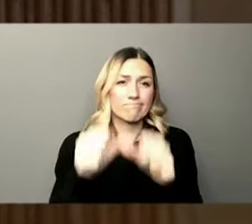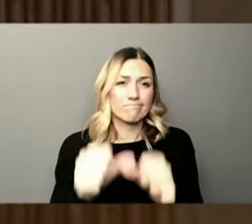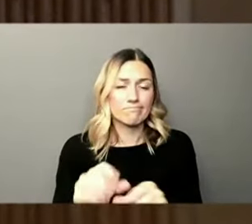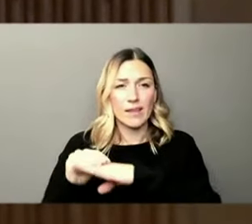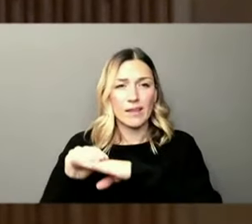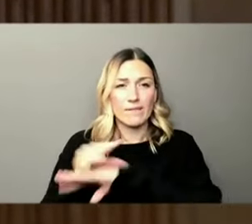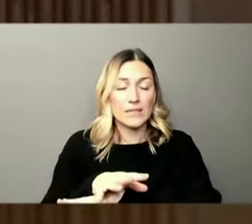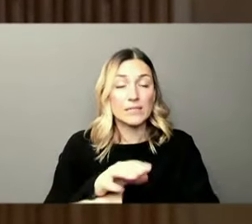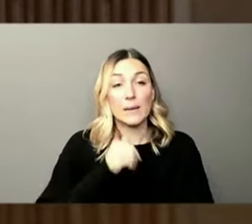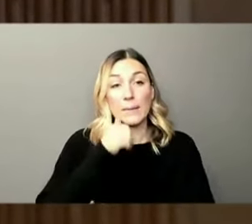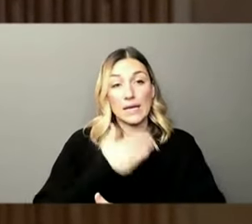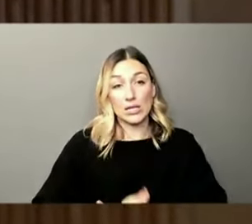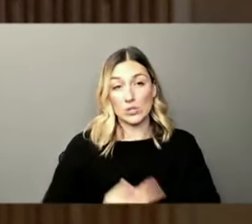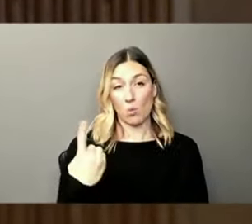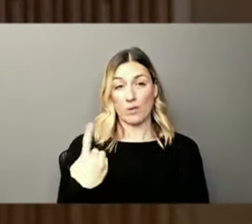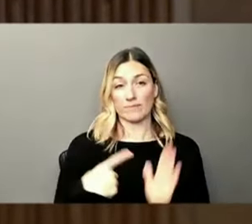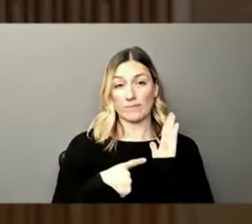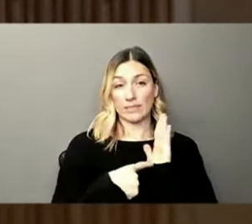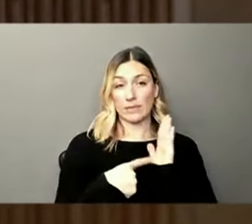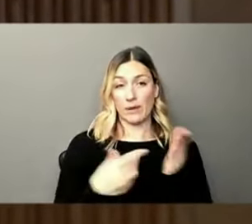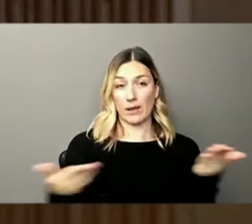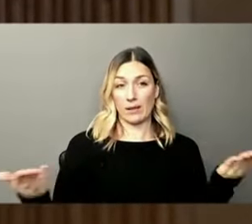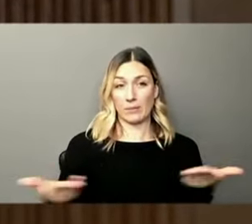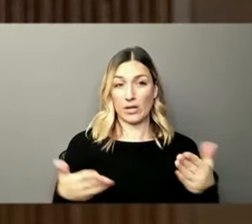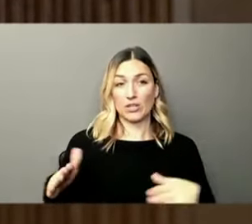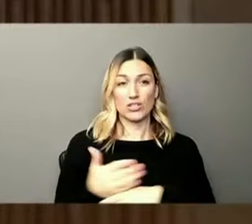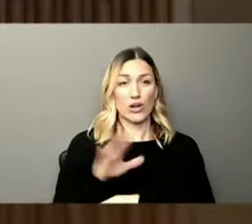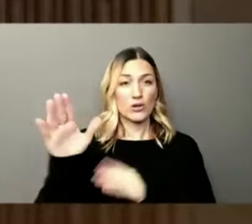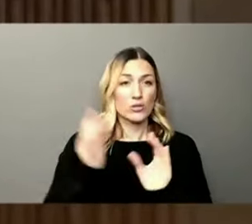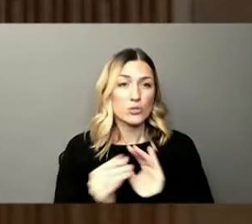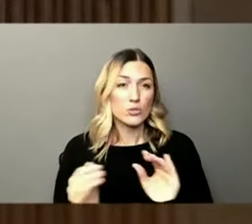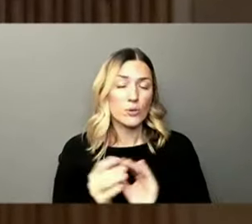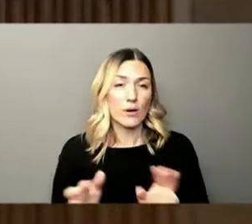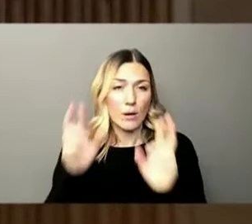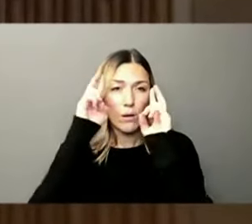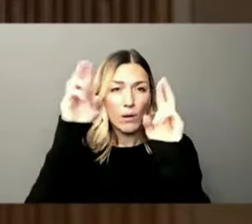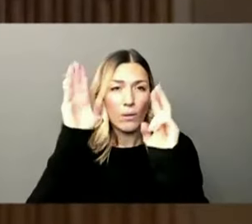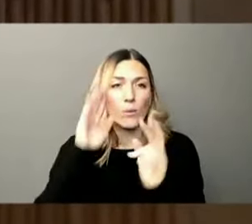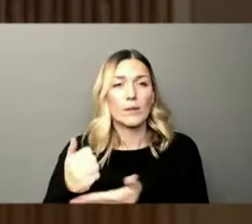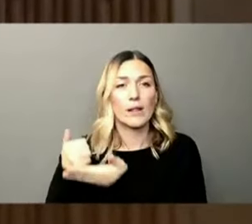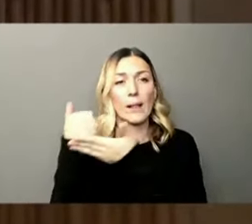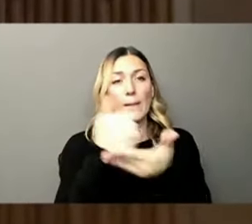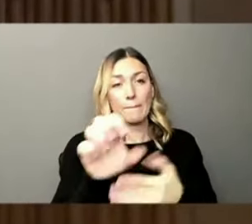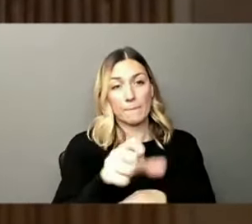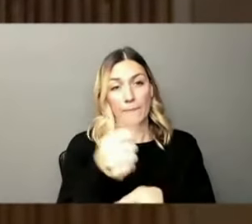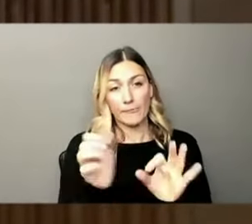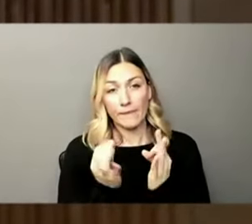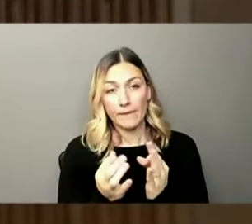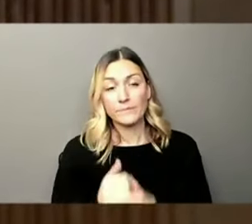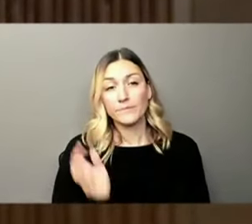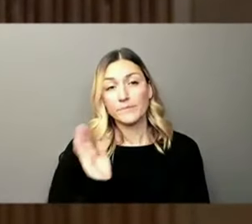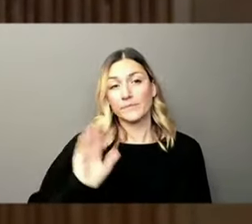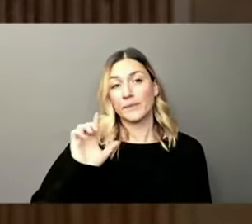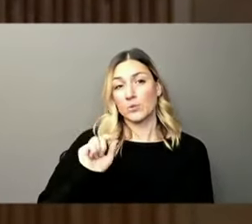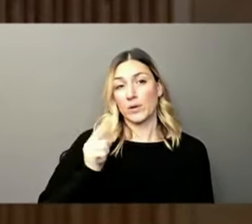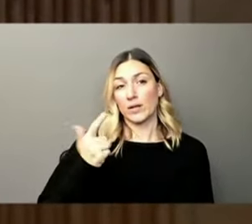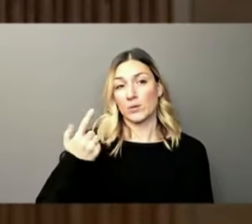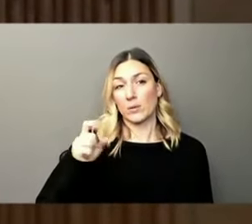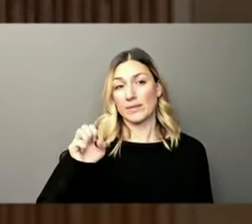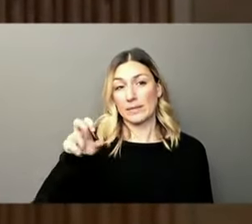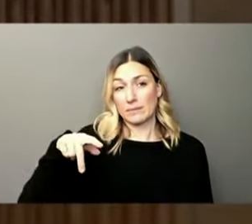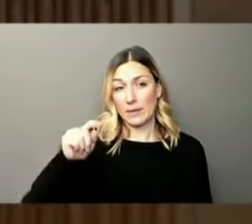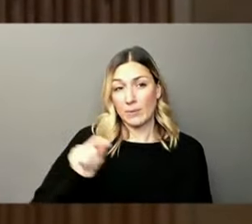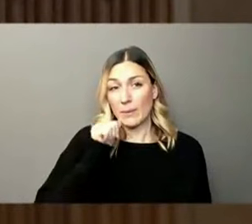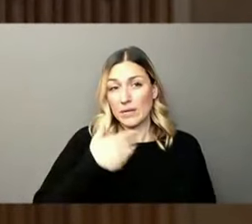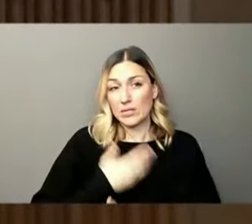daughter is just one example, and I am here to share her story in the hopes that it may help other families. In September 2021, my daughter, 14 years